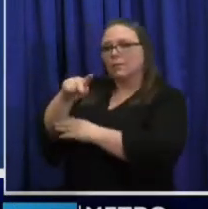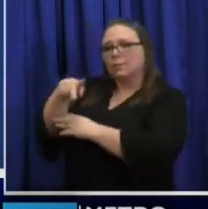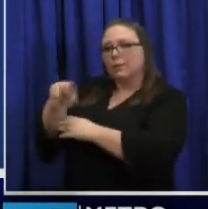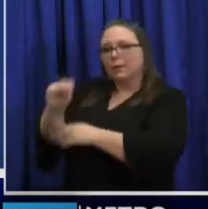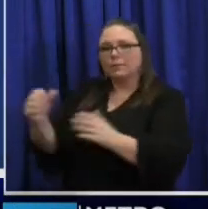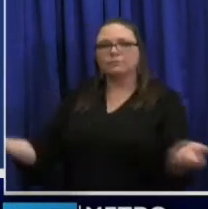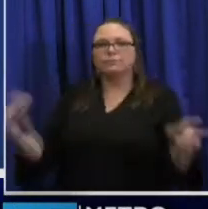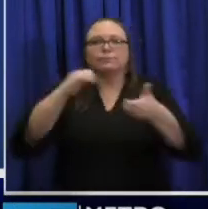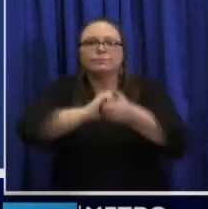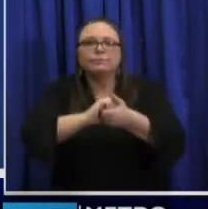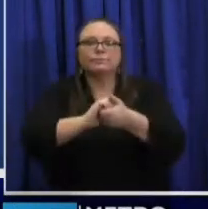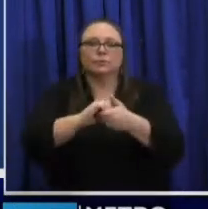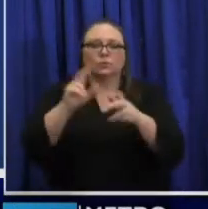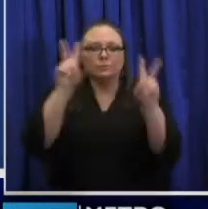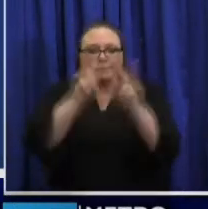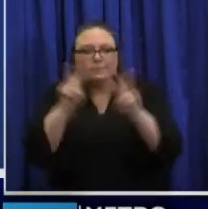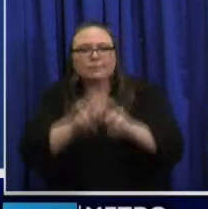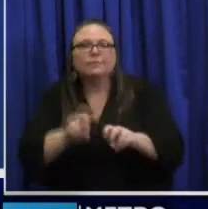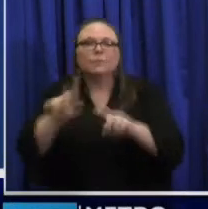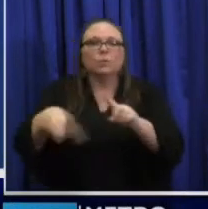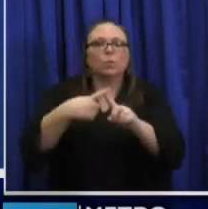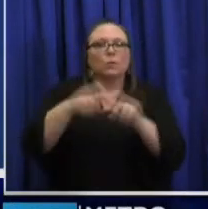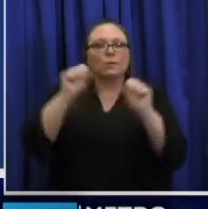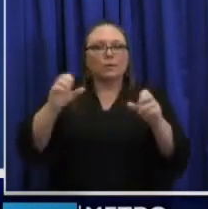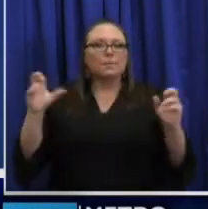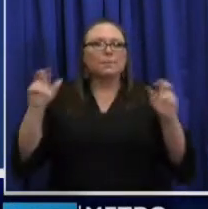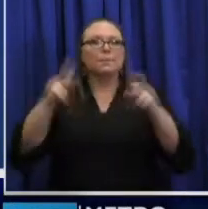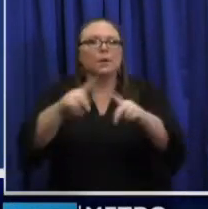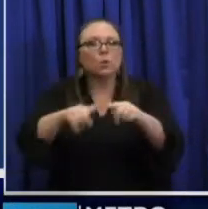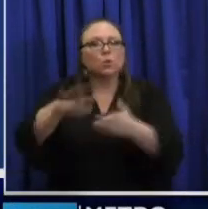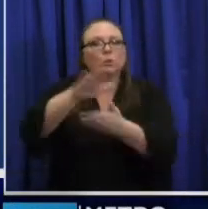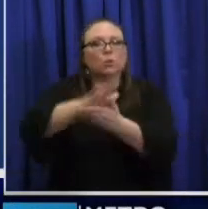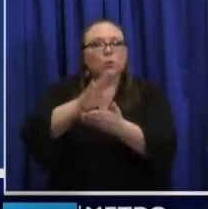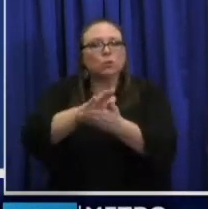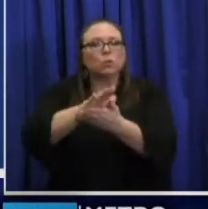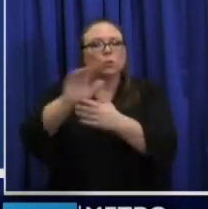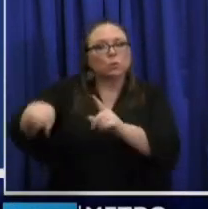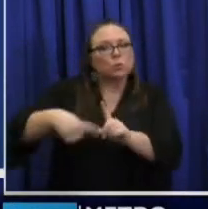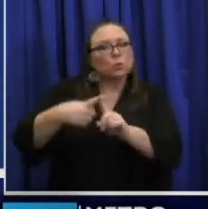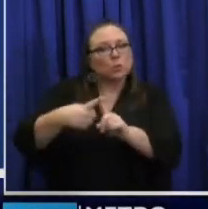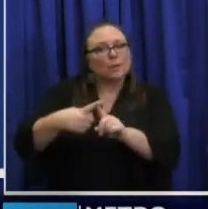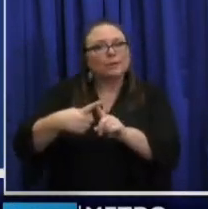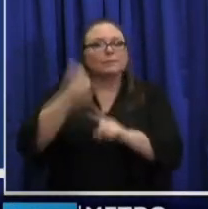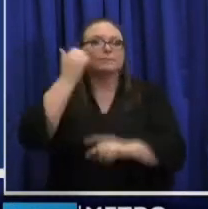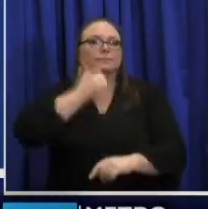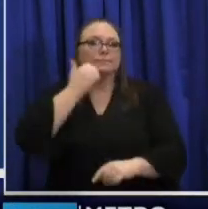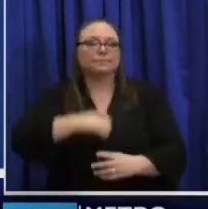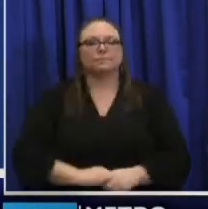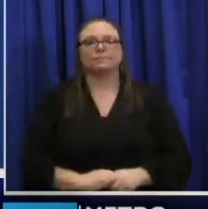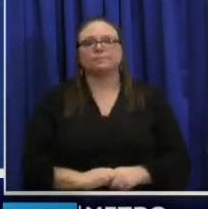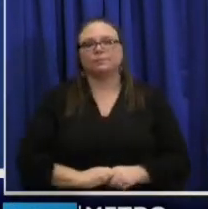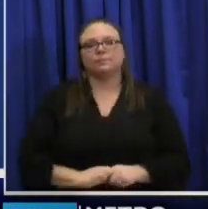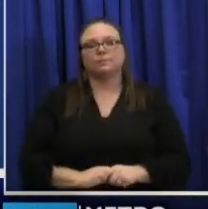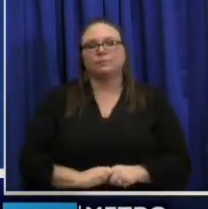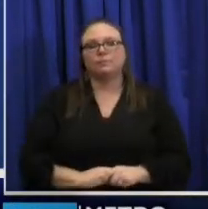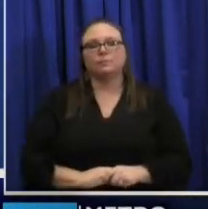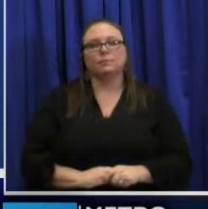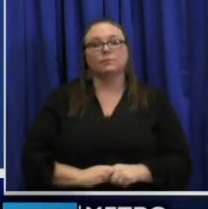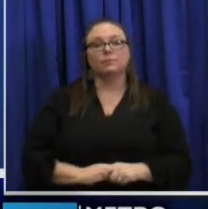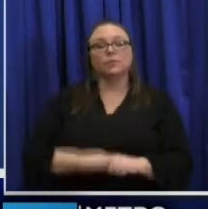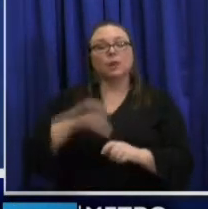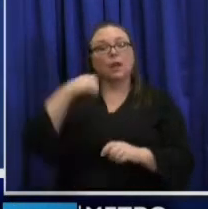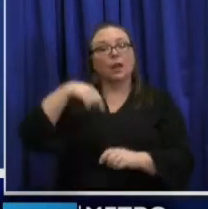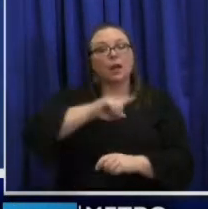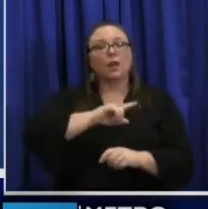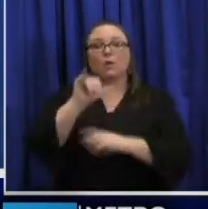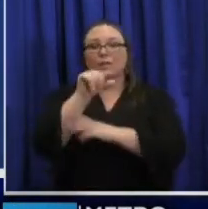the timely and responsible return of an in-person learning option on a daily basis. Current case